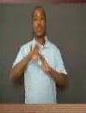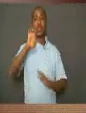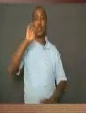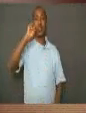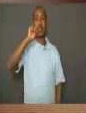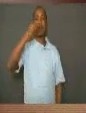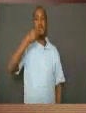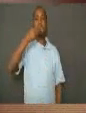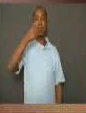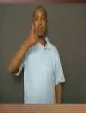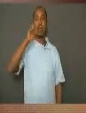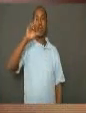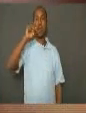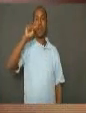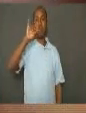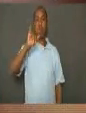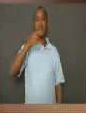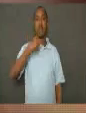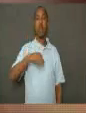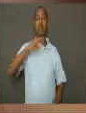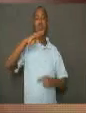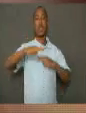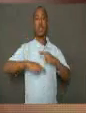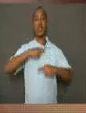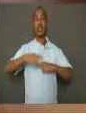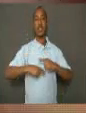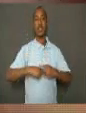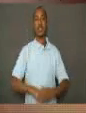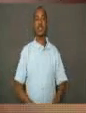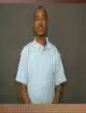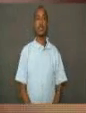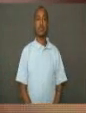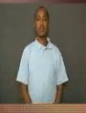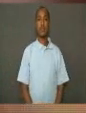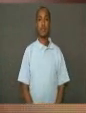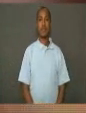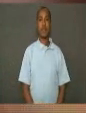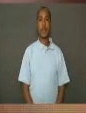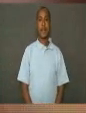change in enthalpy of the reaction.